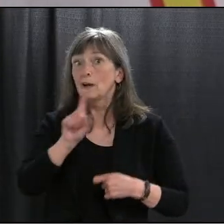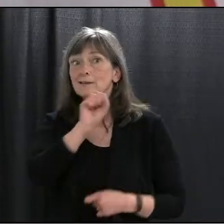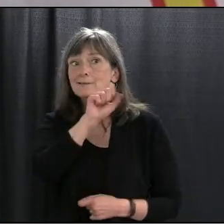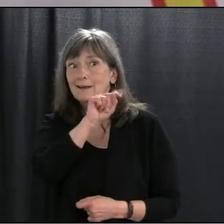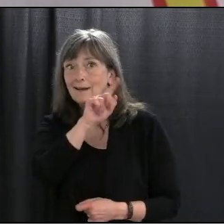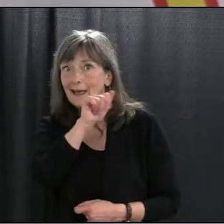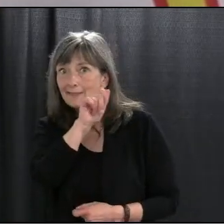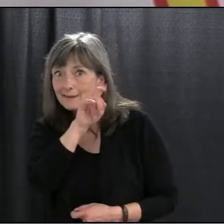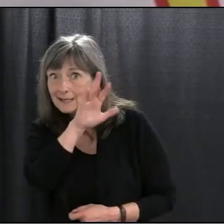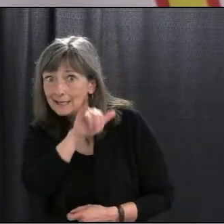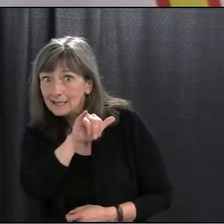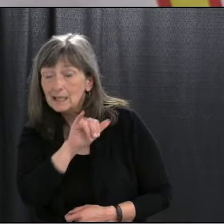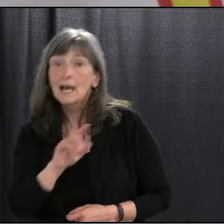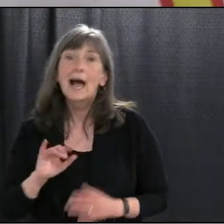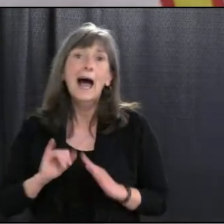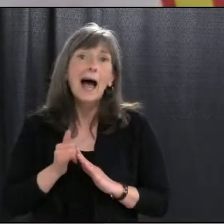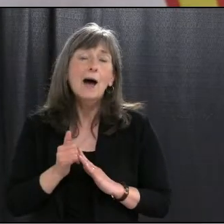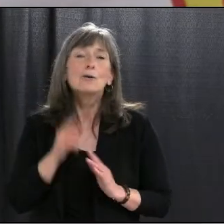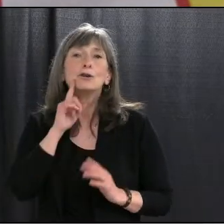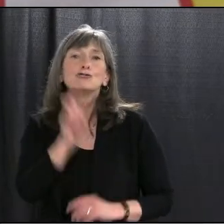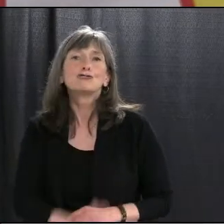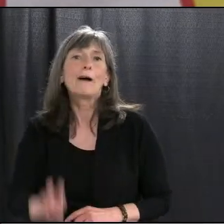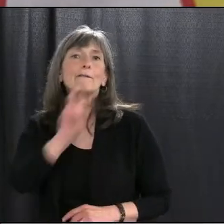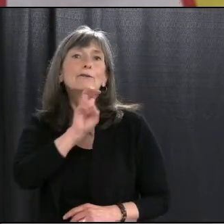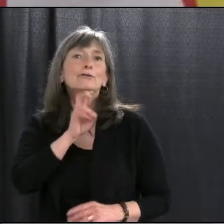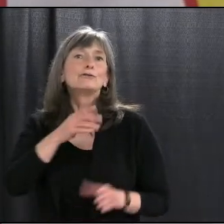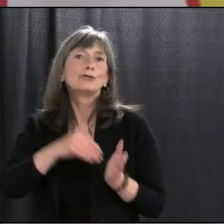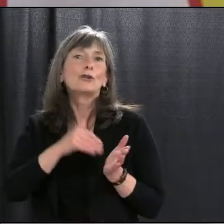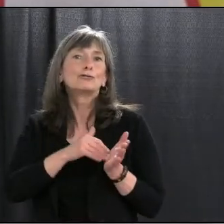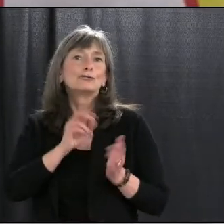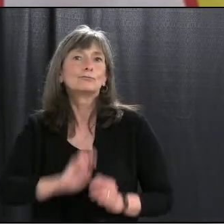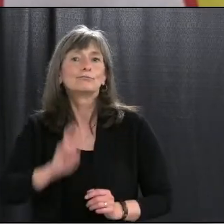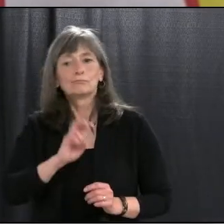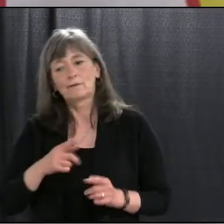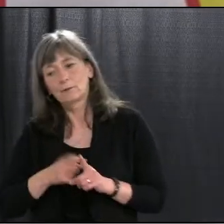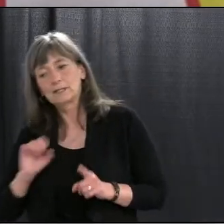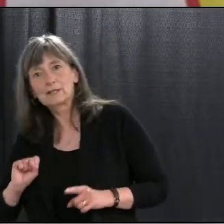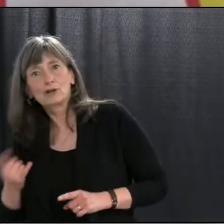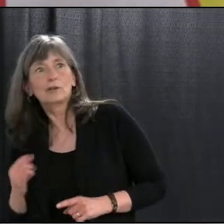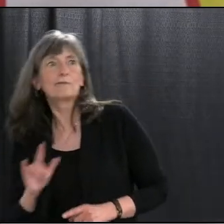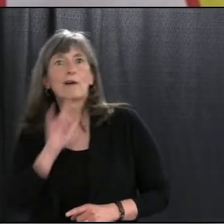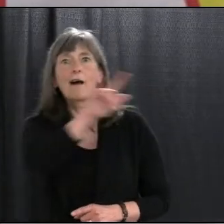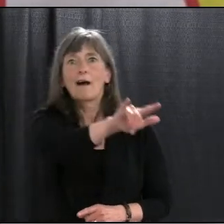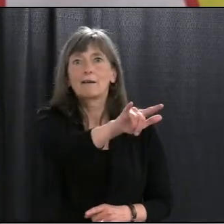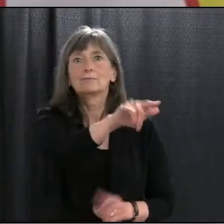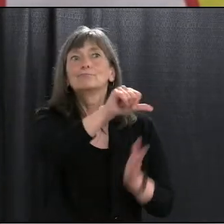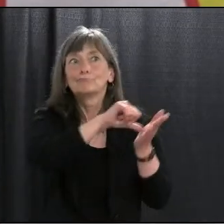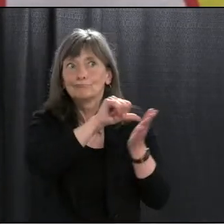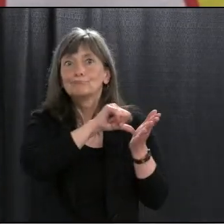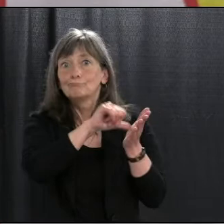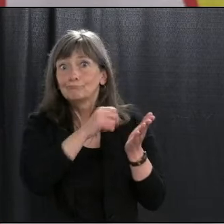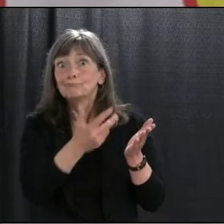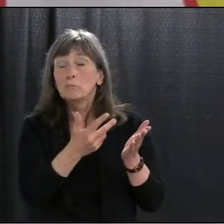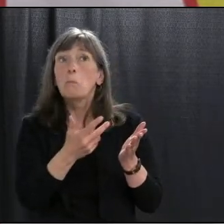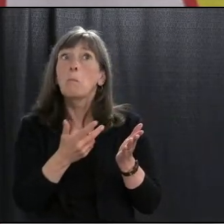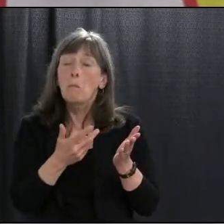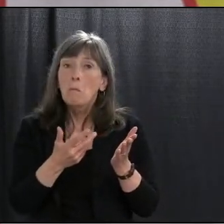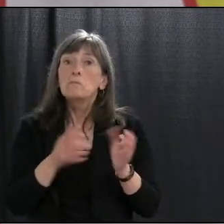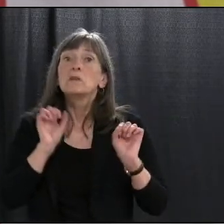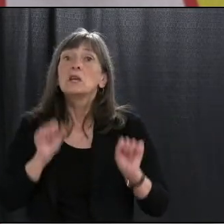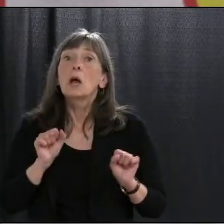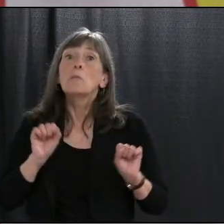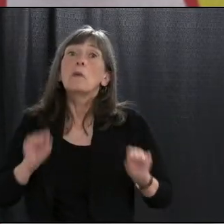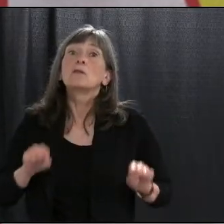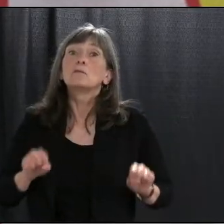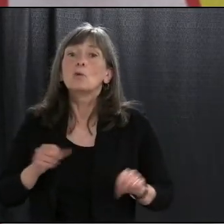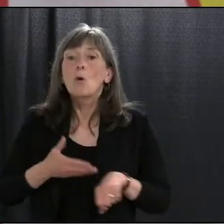Anthony by the Travelling Orthopedic Program from St. John's. This initiative has the potential to book more than